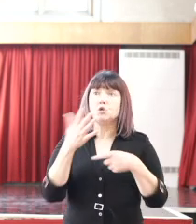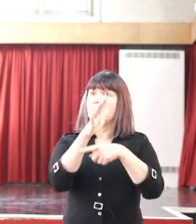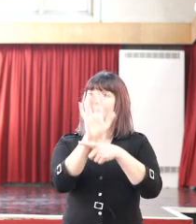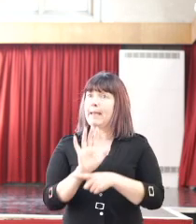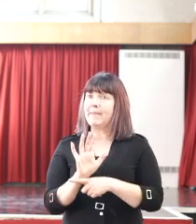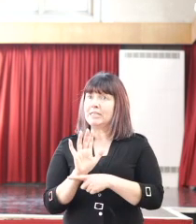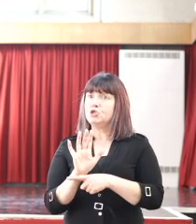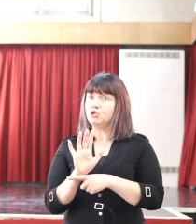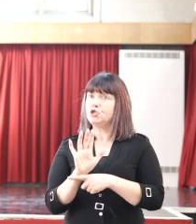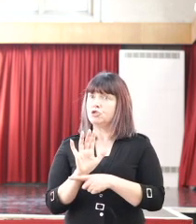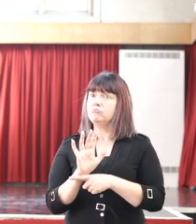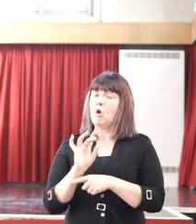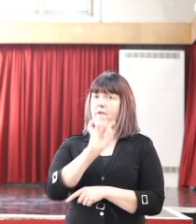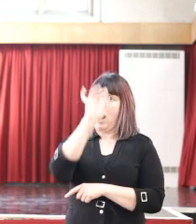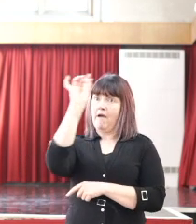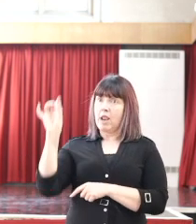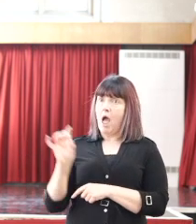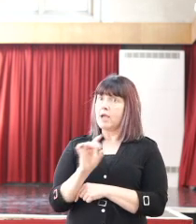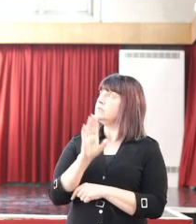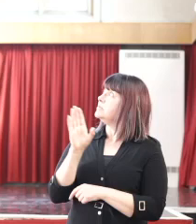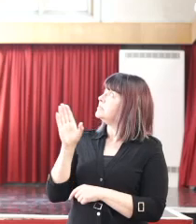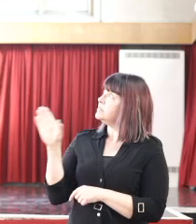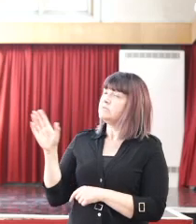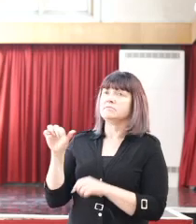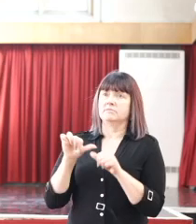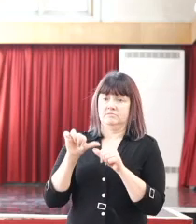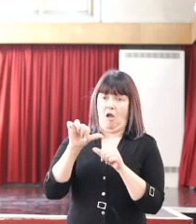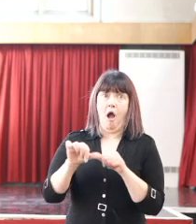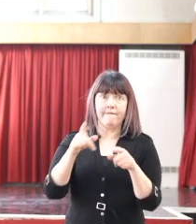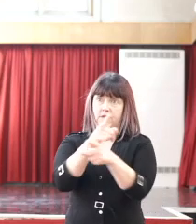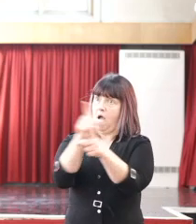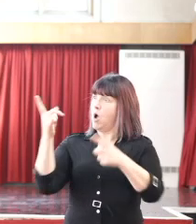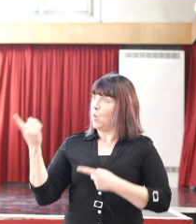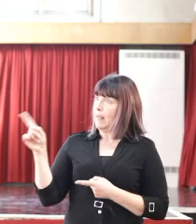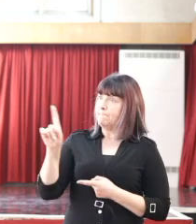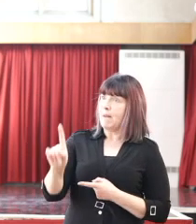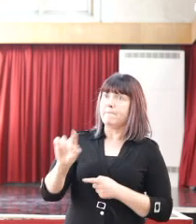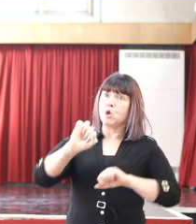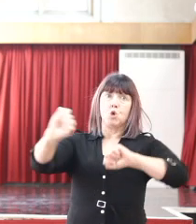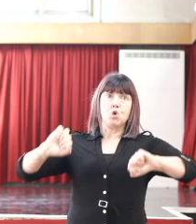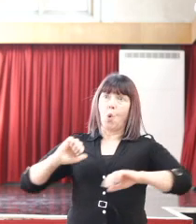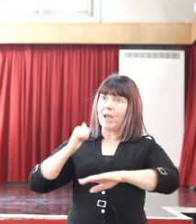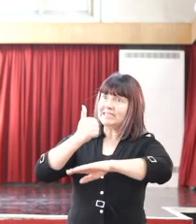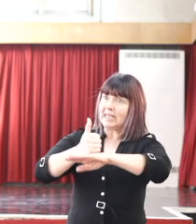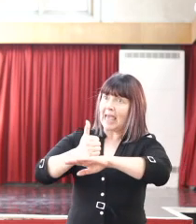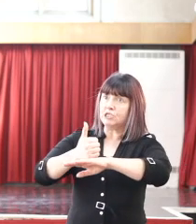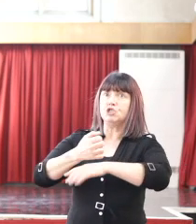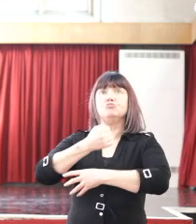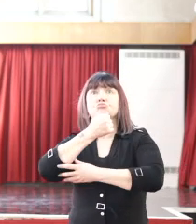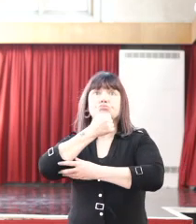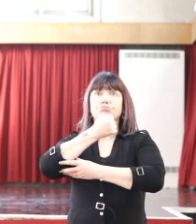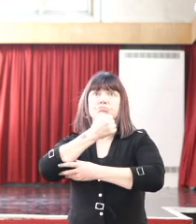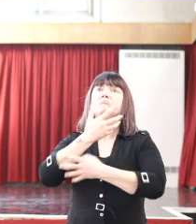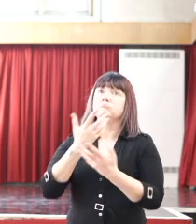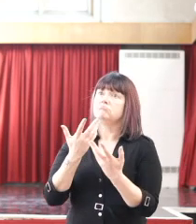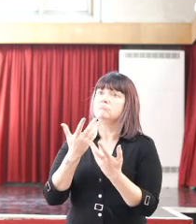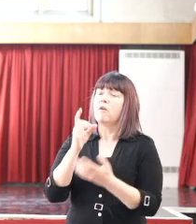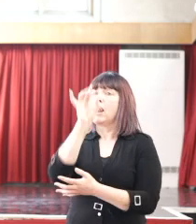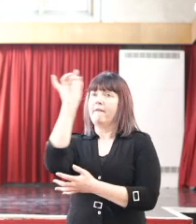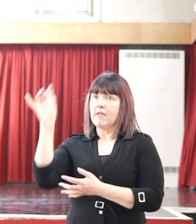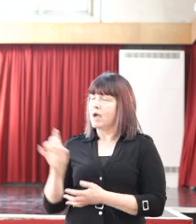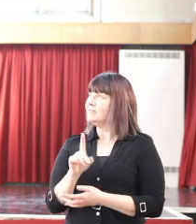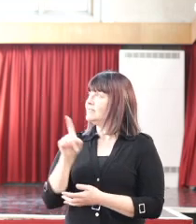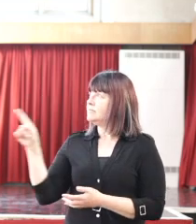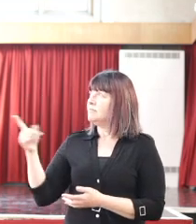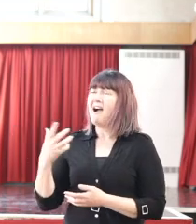a scene, and some of the artists following me will talk through their installations. It's one of those things that I have now a whole deck of